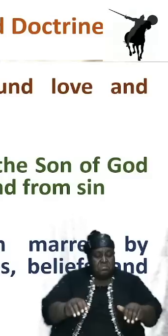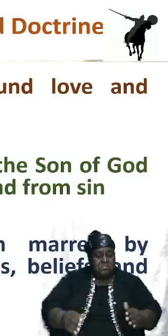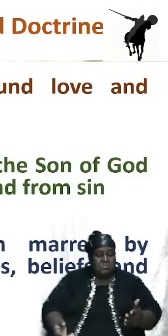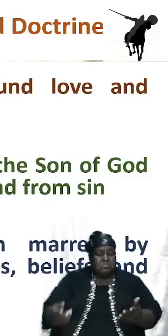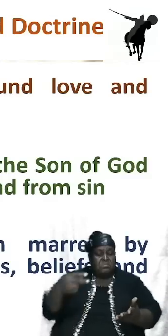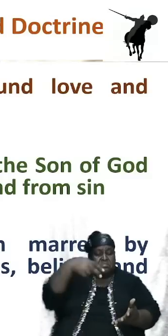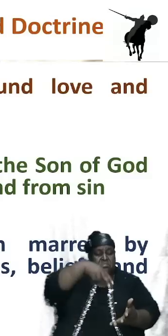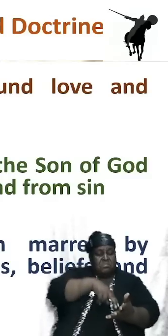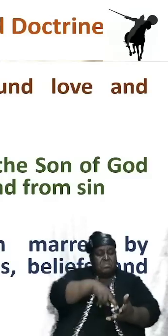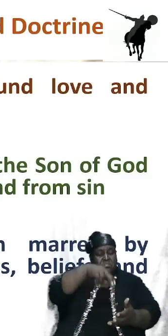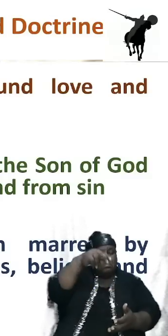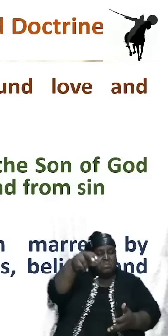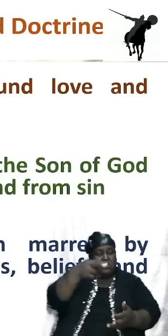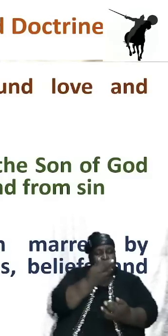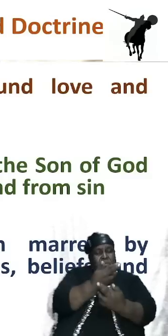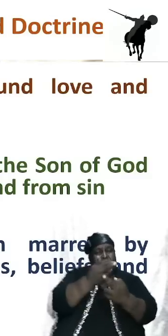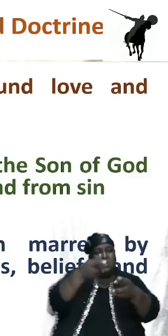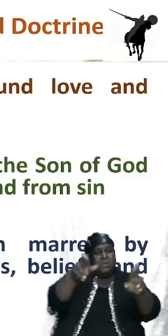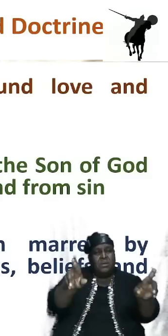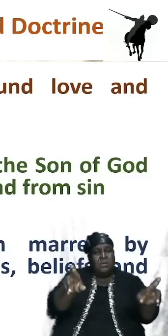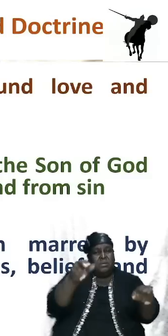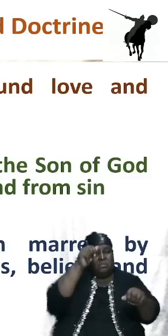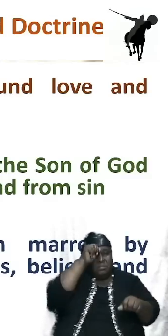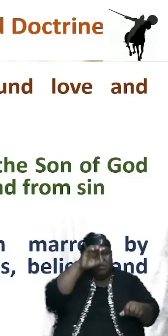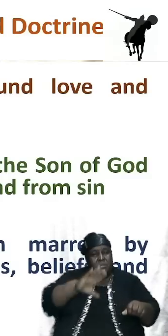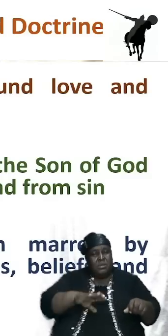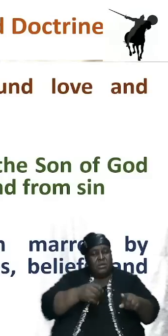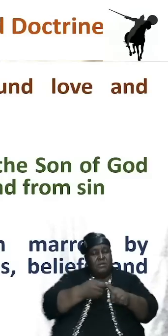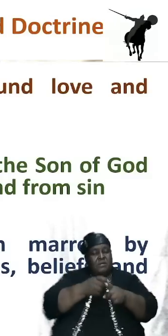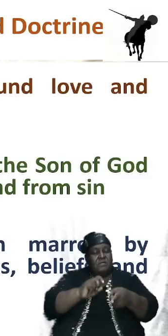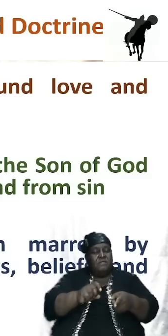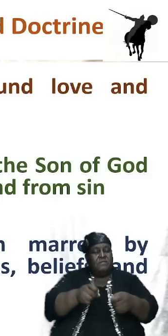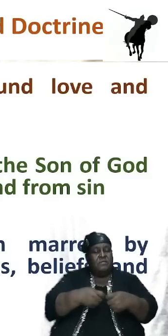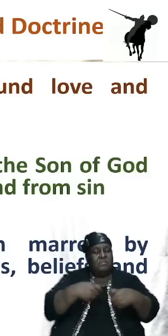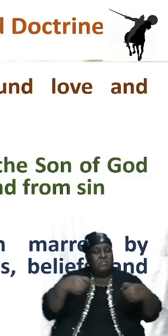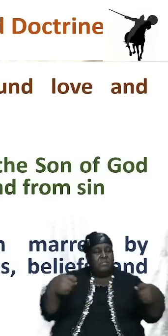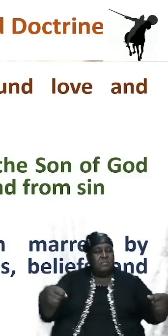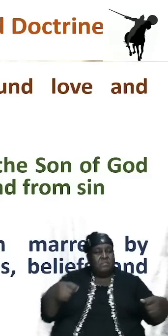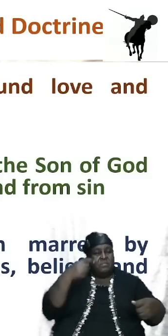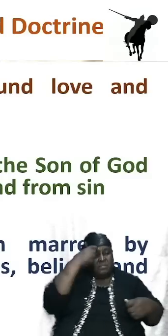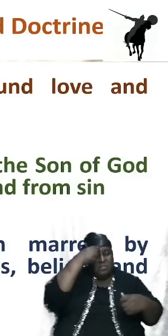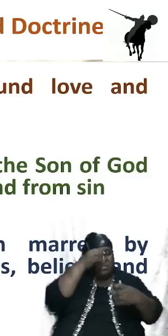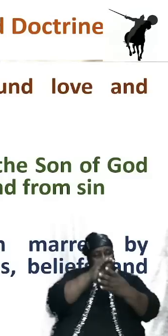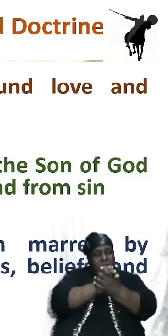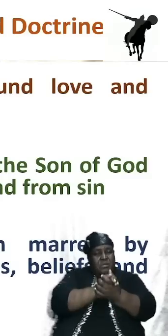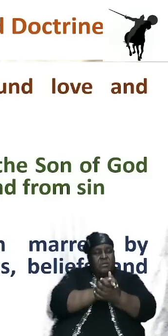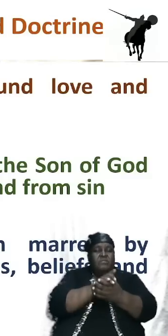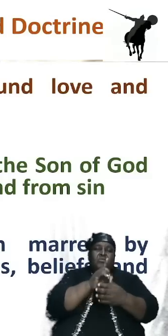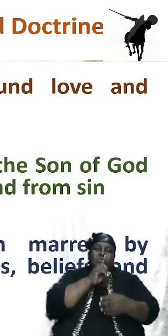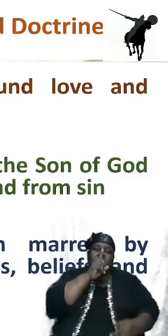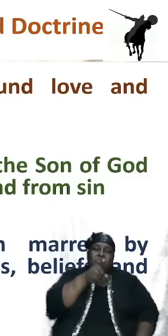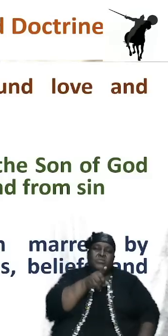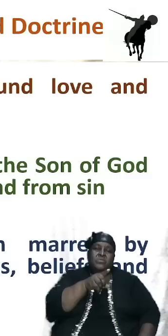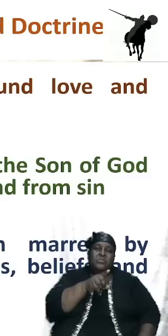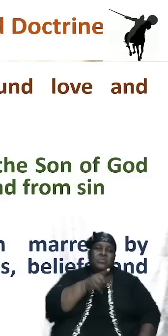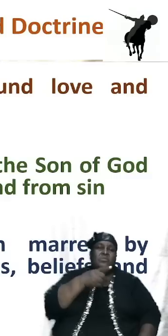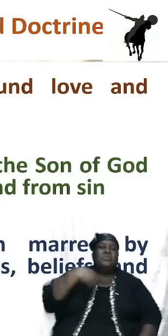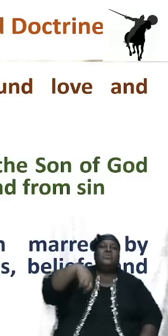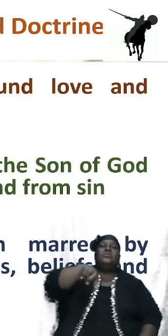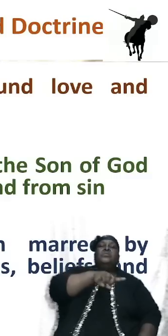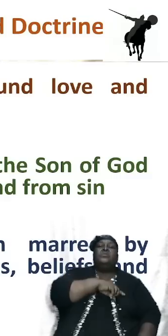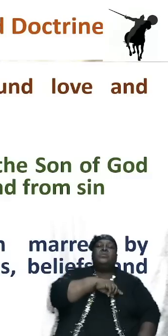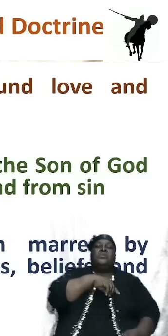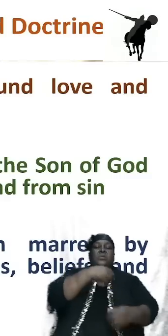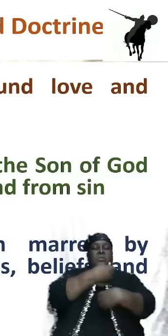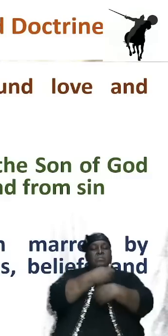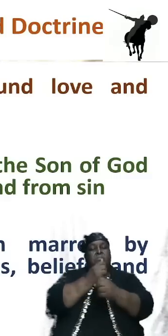his aim is to redeem mankind from sin. So we believe in the fact that we were